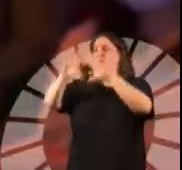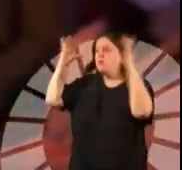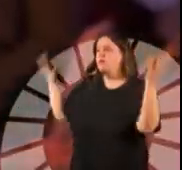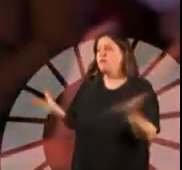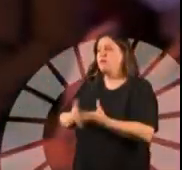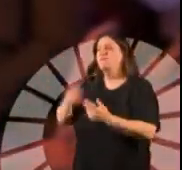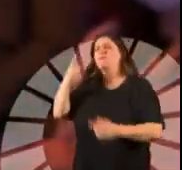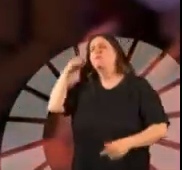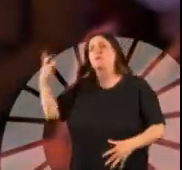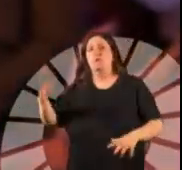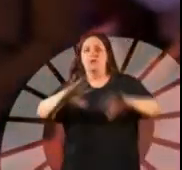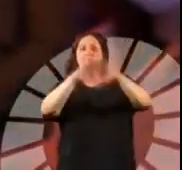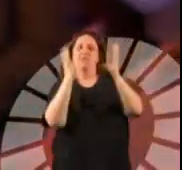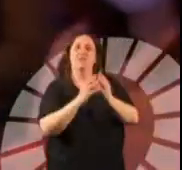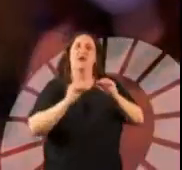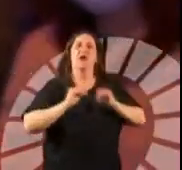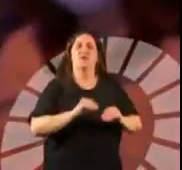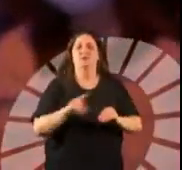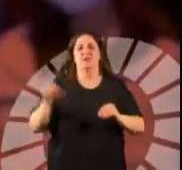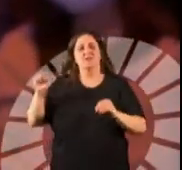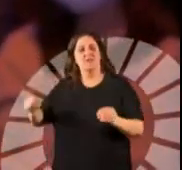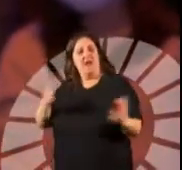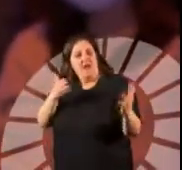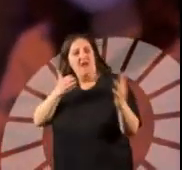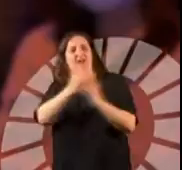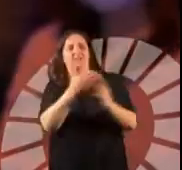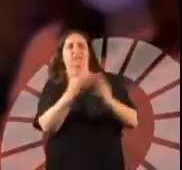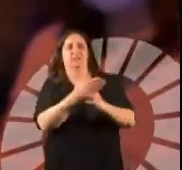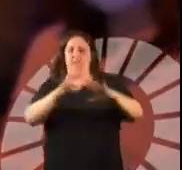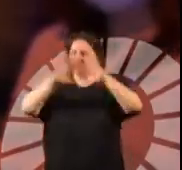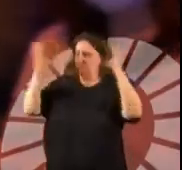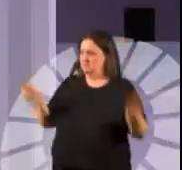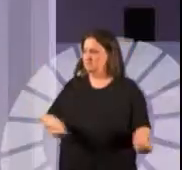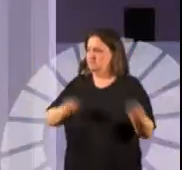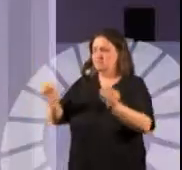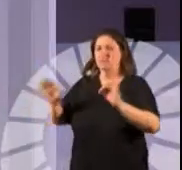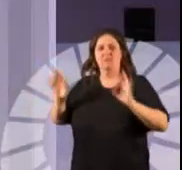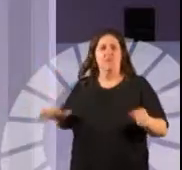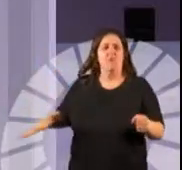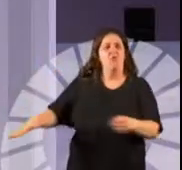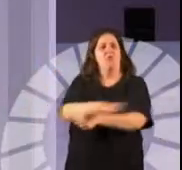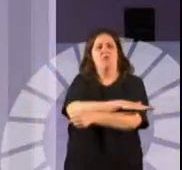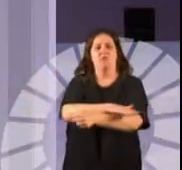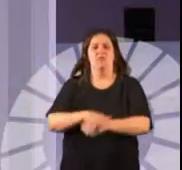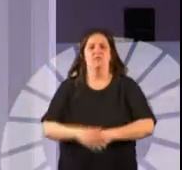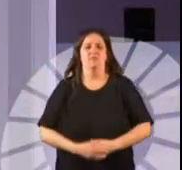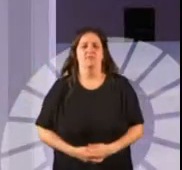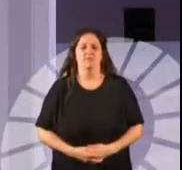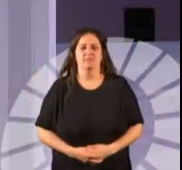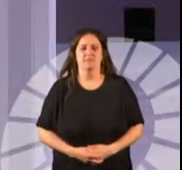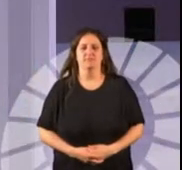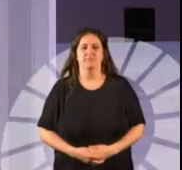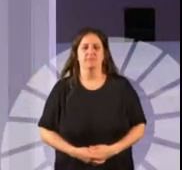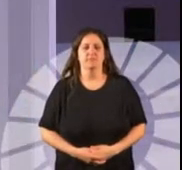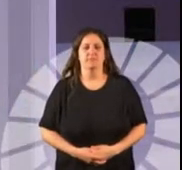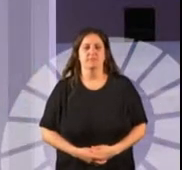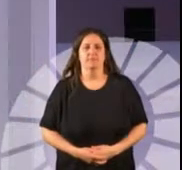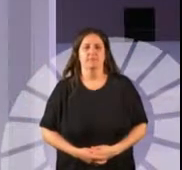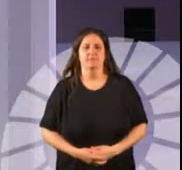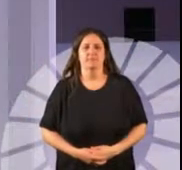105, and I repeat, 105 gigatons of CO2 by the year